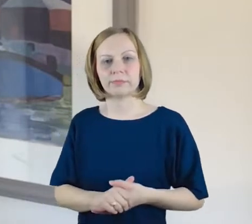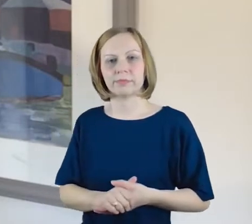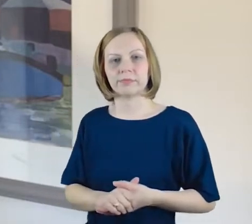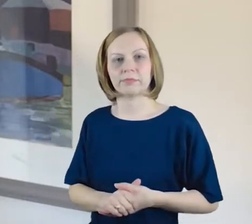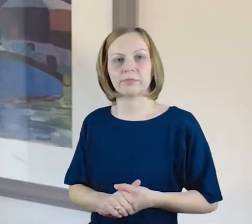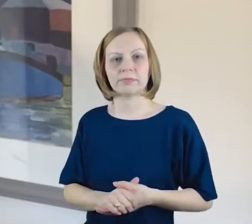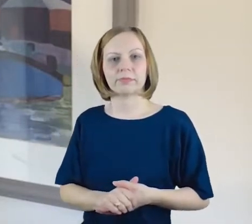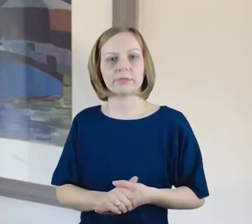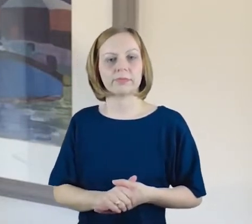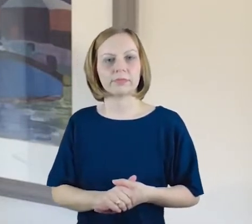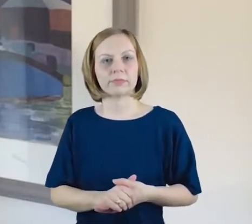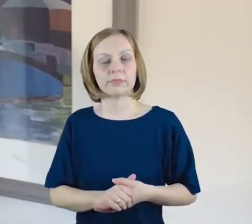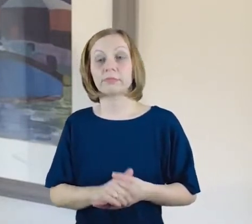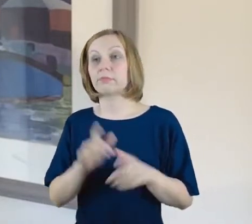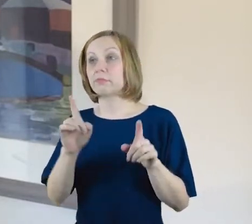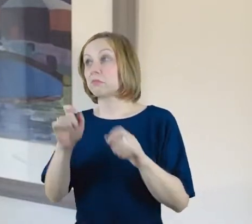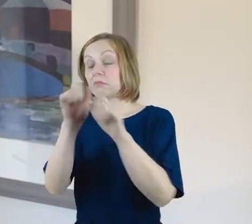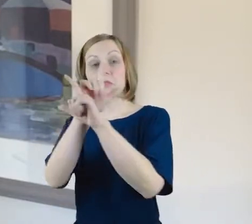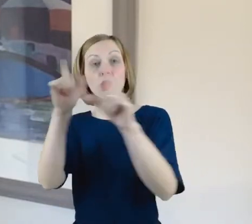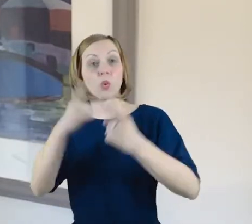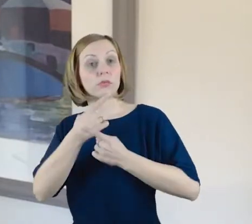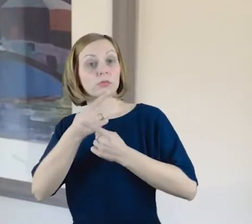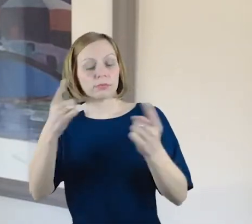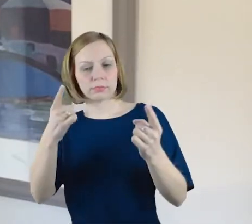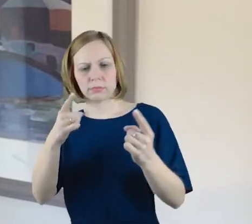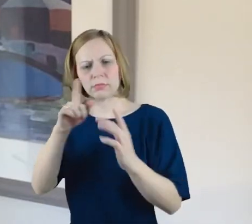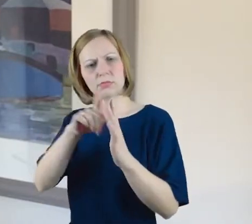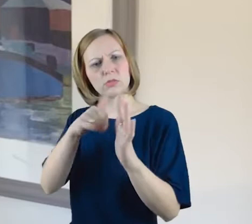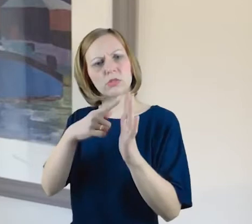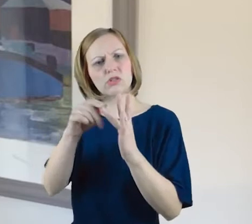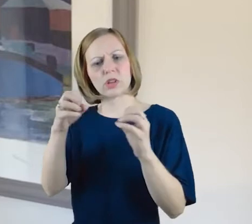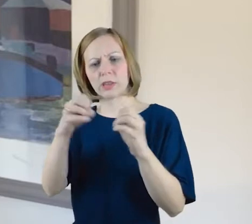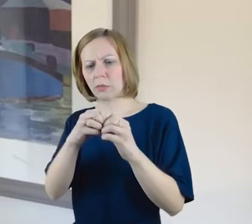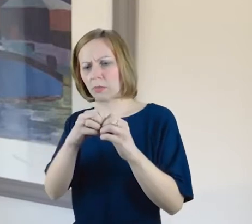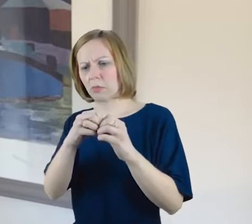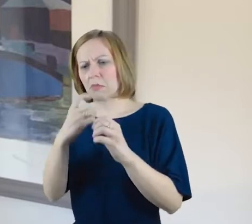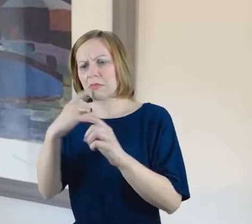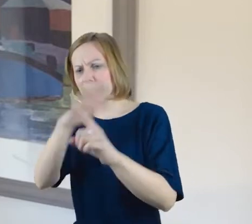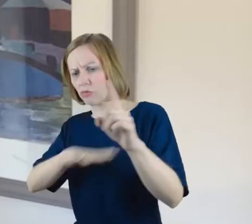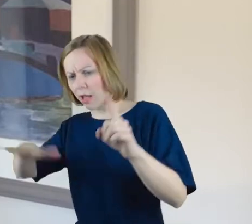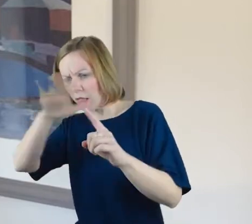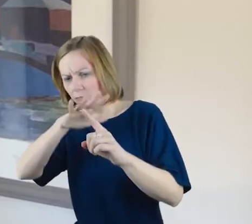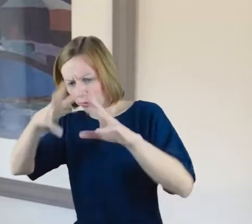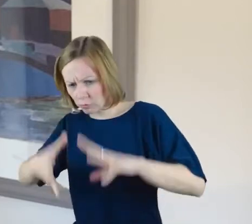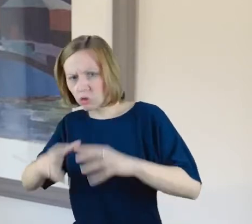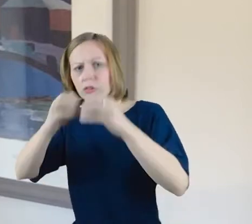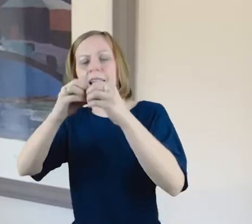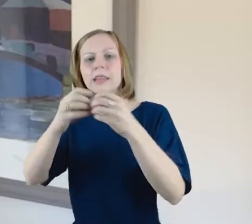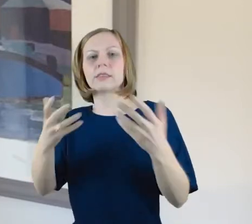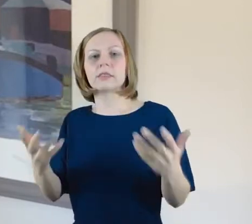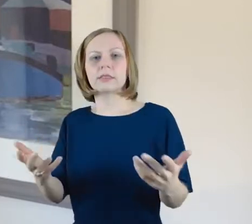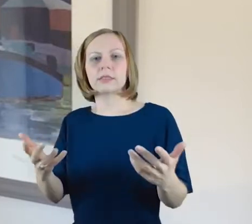But now thus says the Lord, he who created you, O Jacob, he who formed you, O Israel, do